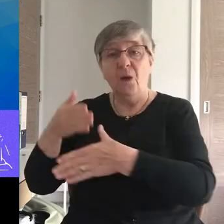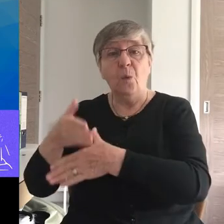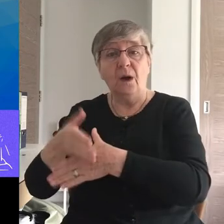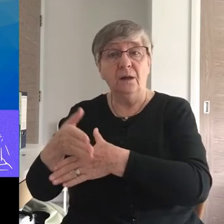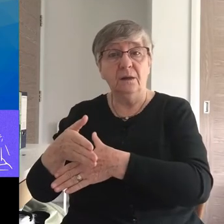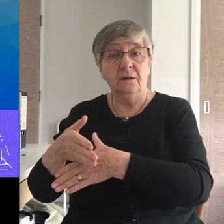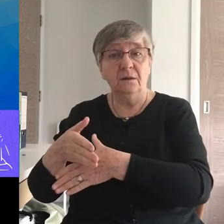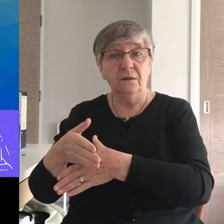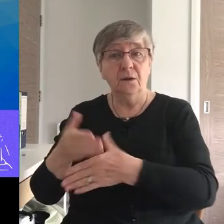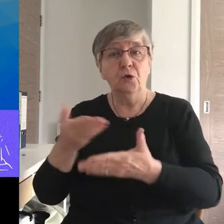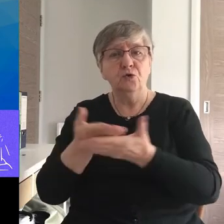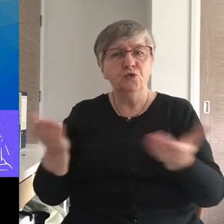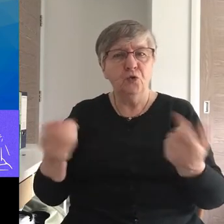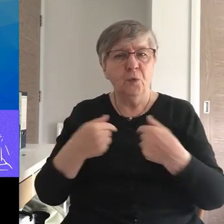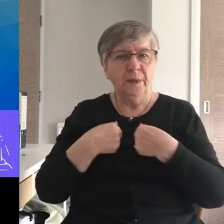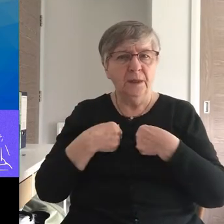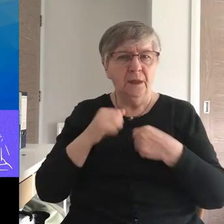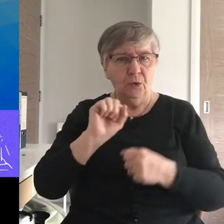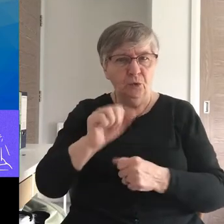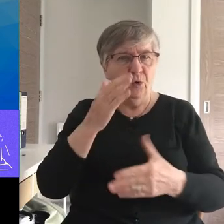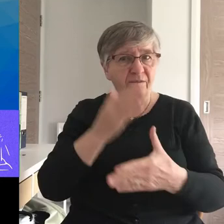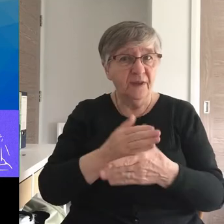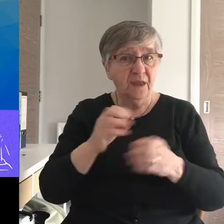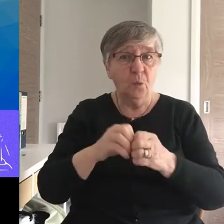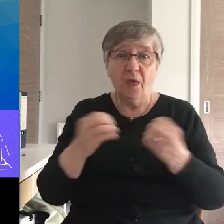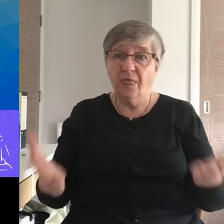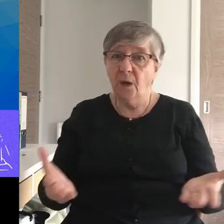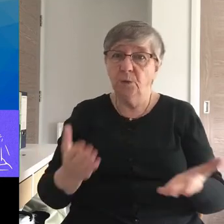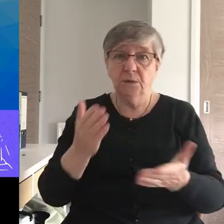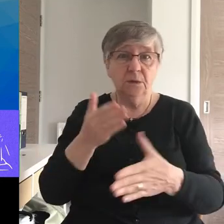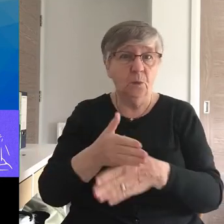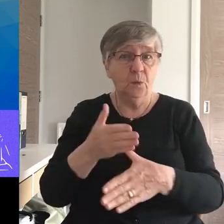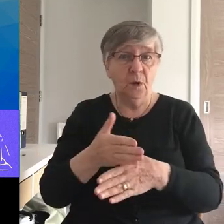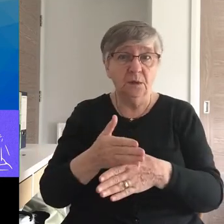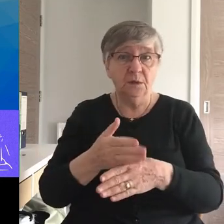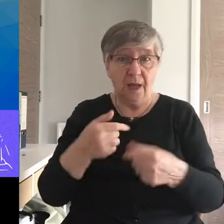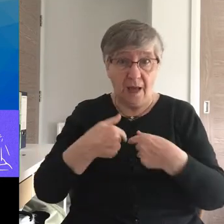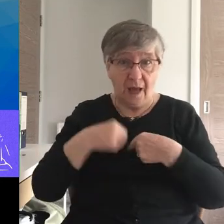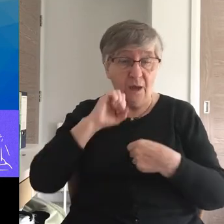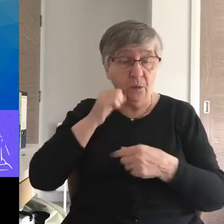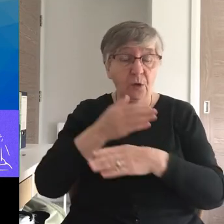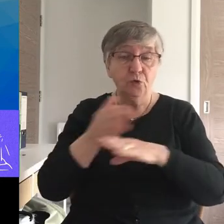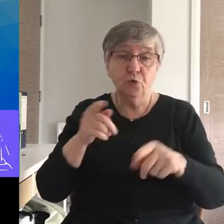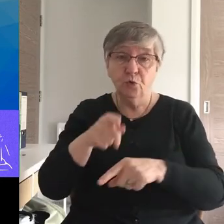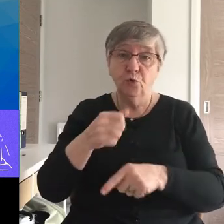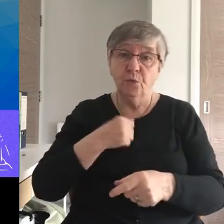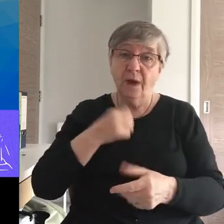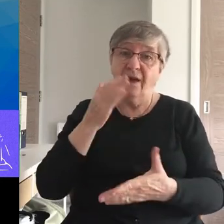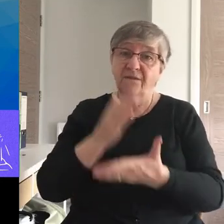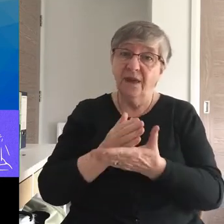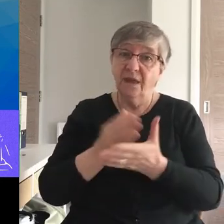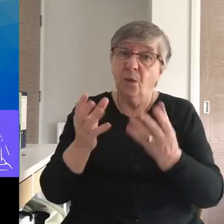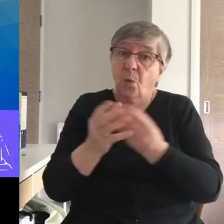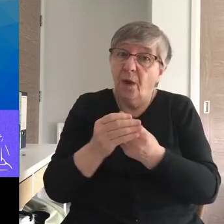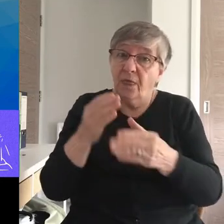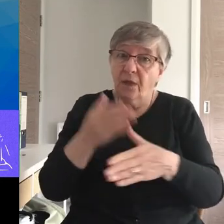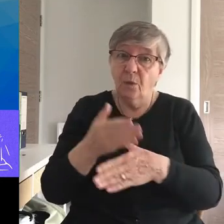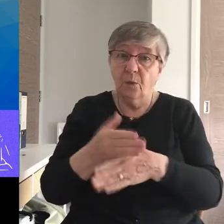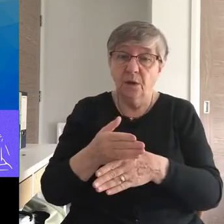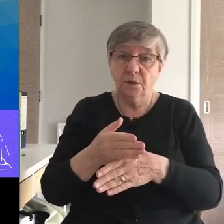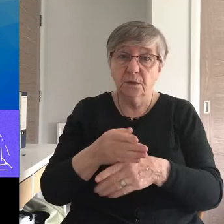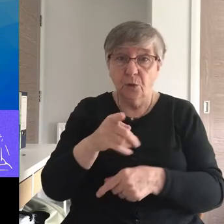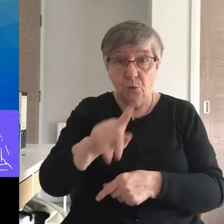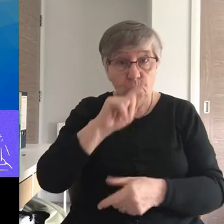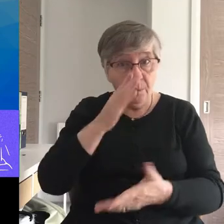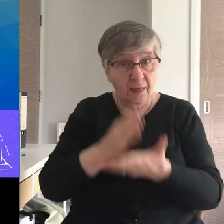deeds. Show me your faith without deeds, and I will show you my faith by my deeds. You believe that there is